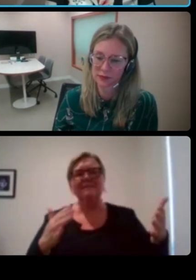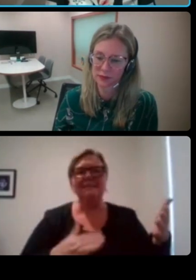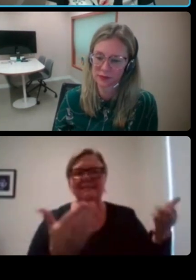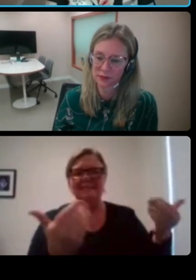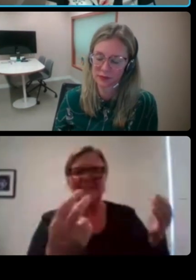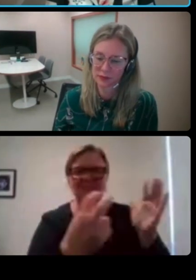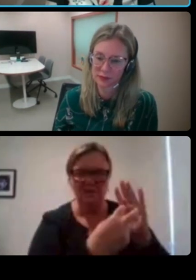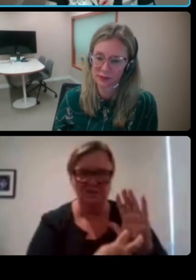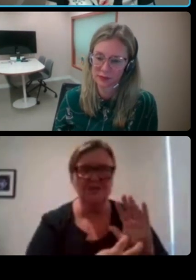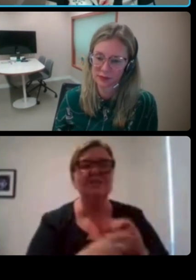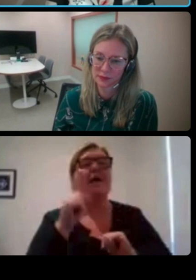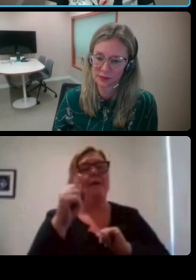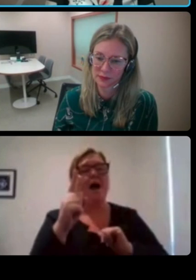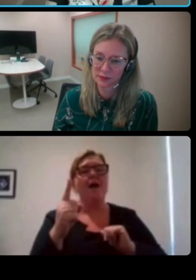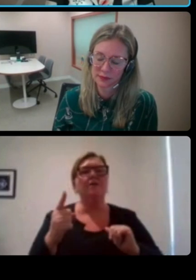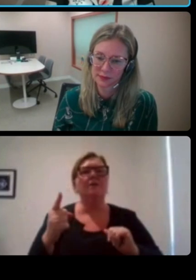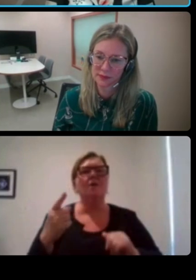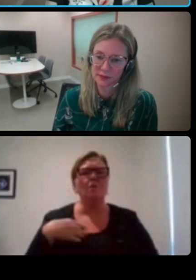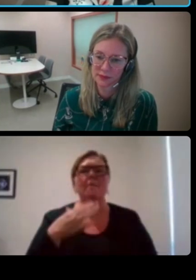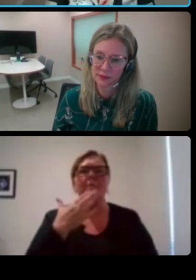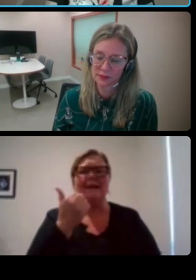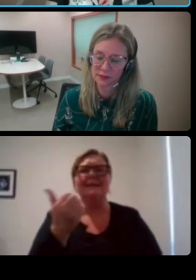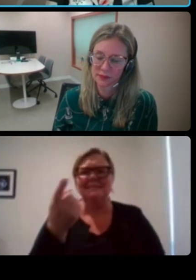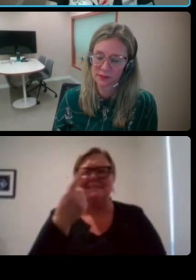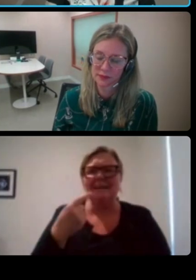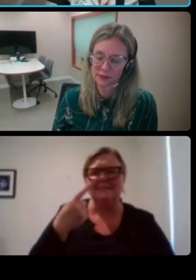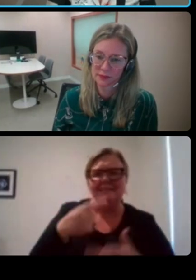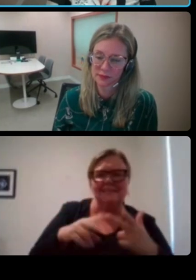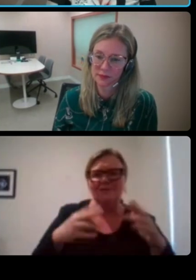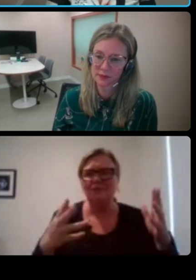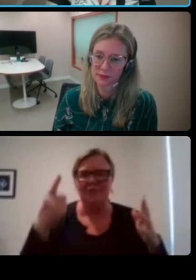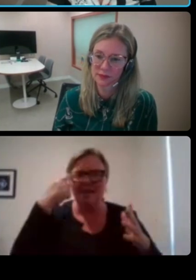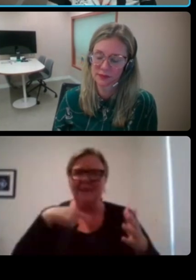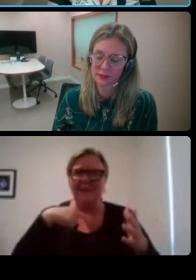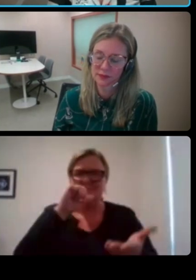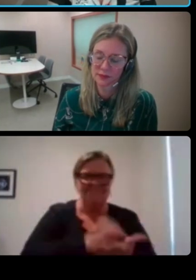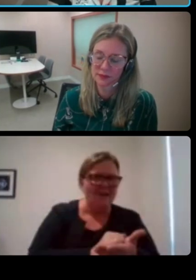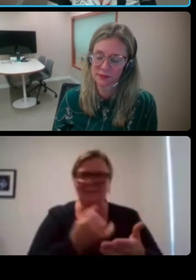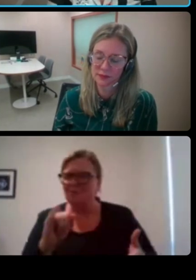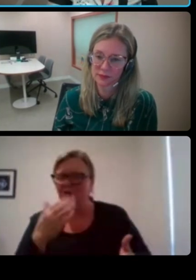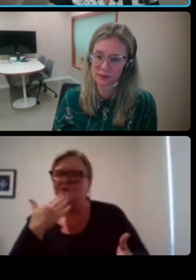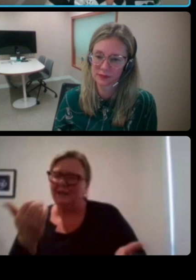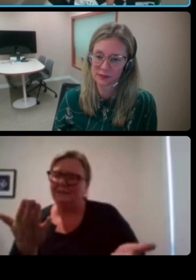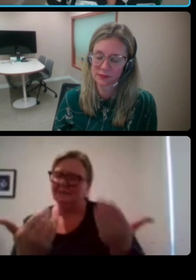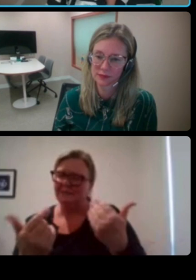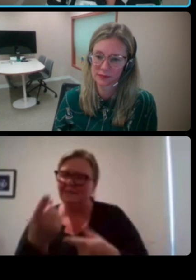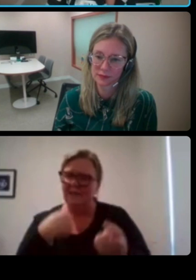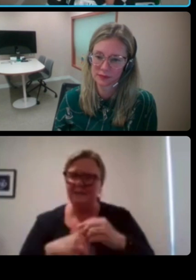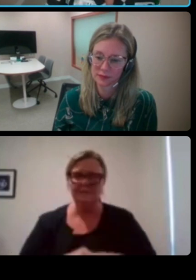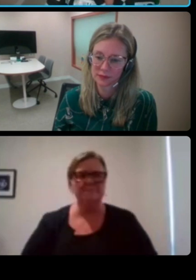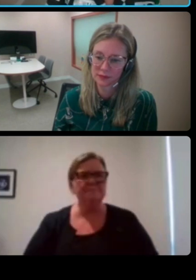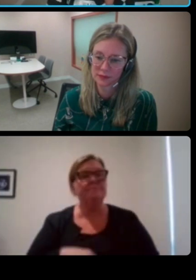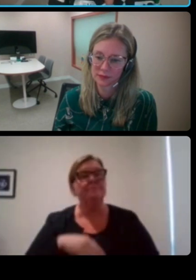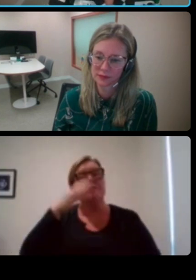as to whether we have the balance right. So please engage in the consultation process and send us your views. I think there's also